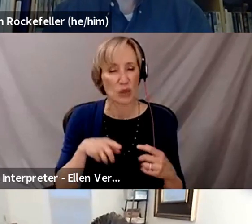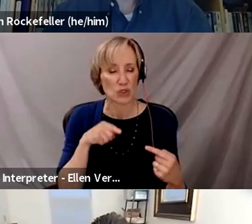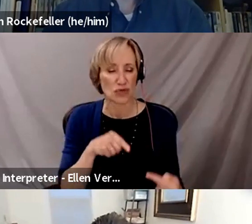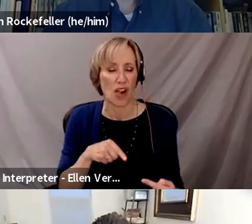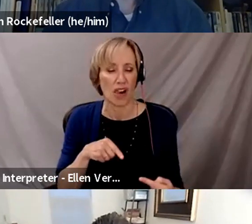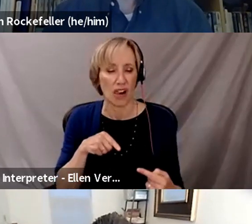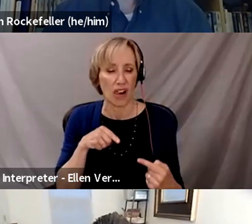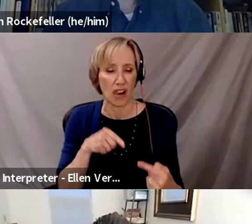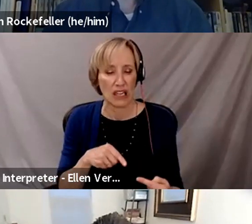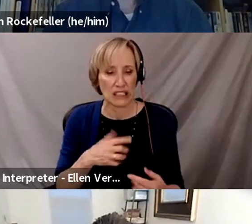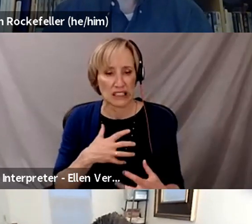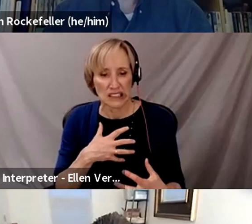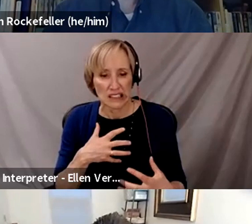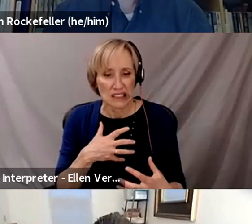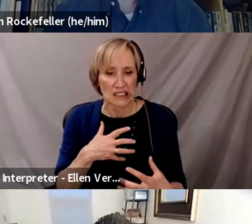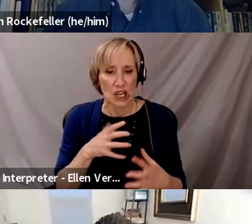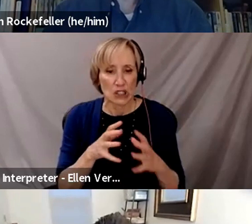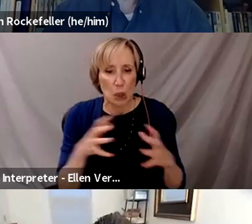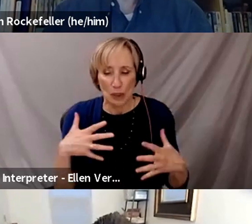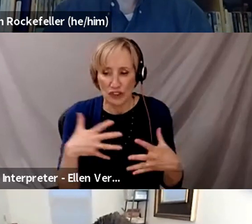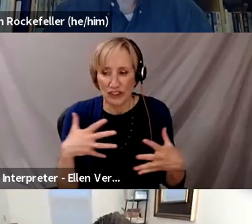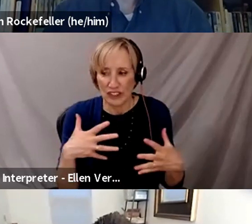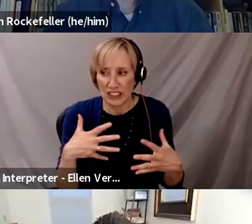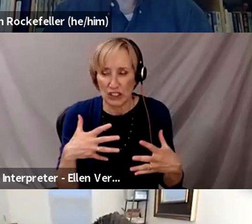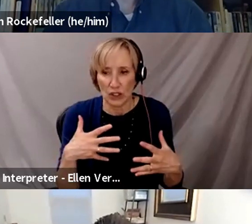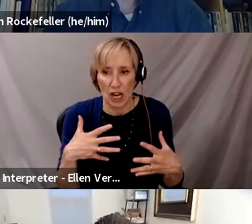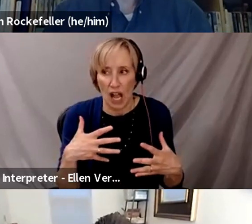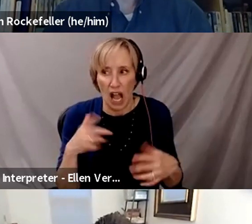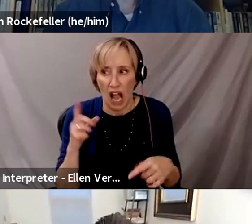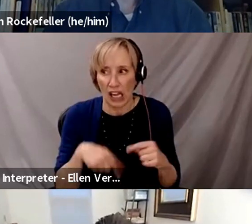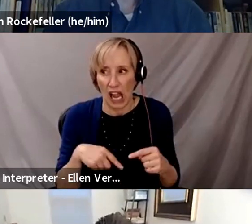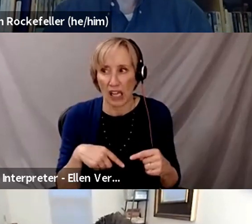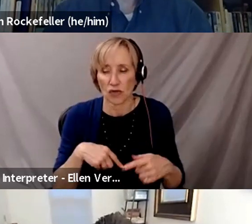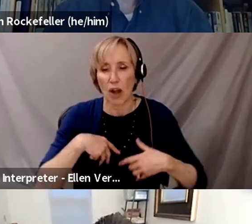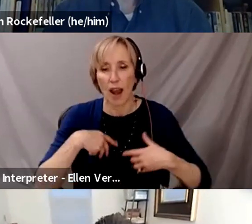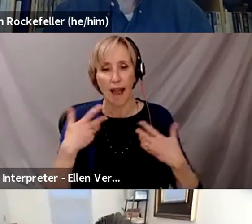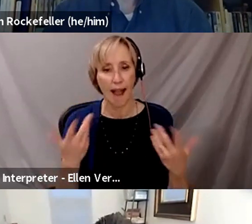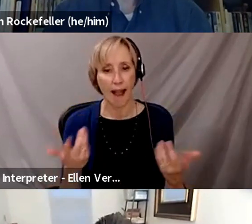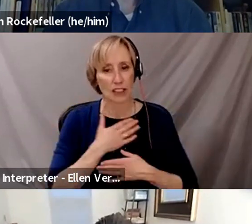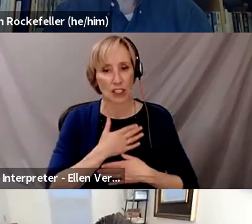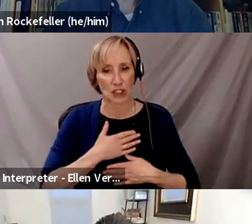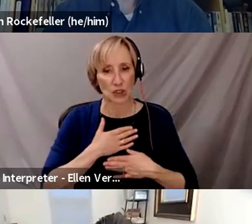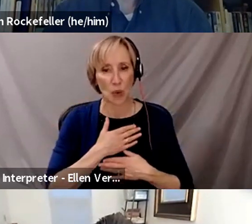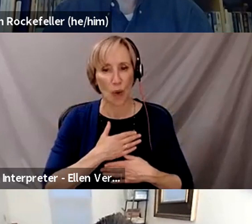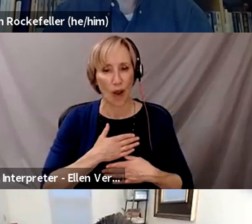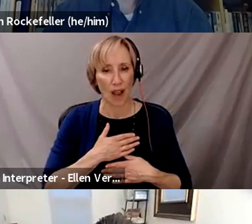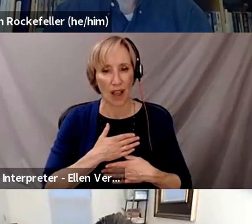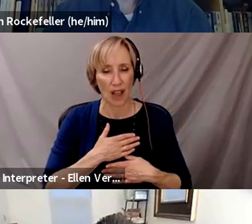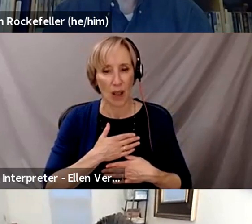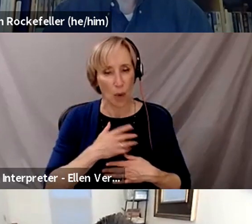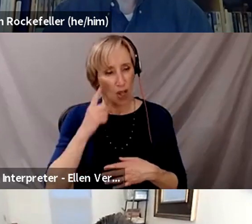adult life, because there's been so much fear attached to being sexual, with a man. And